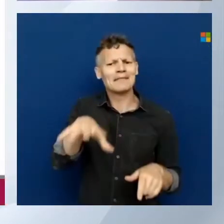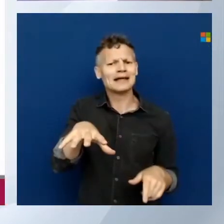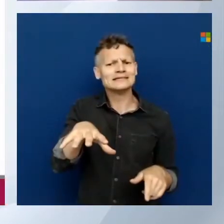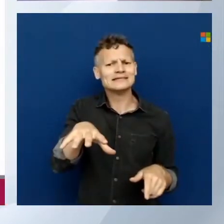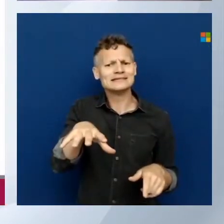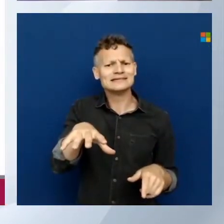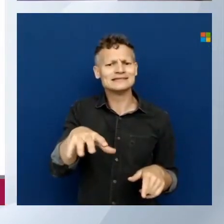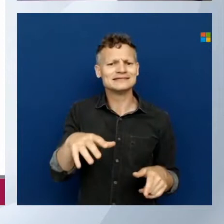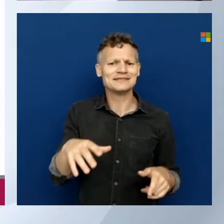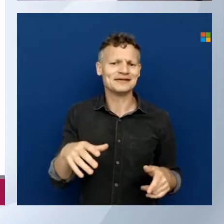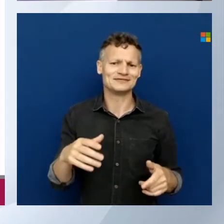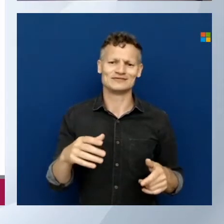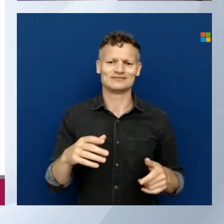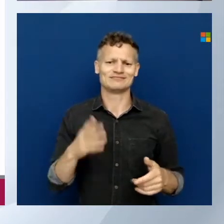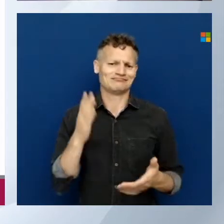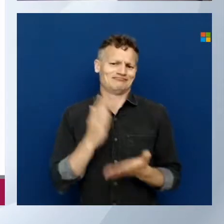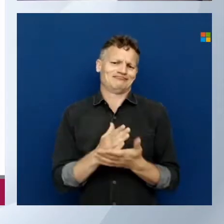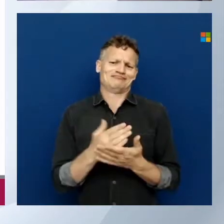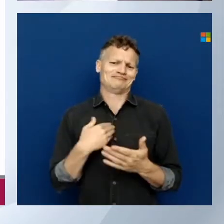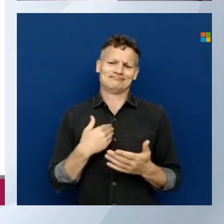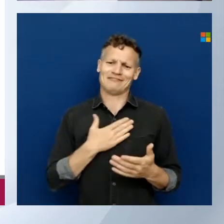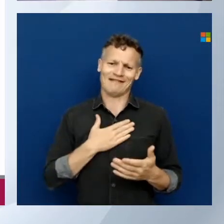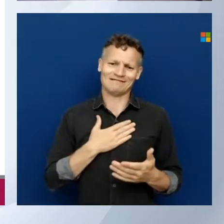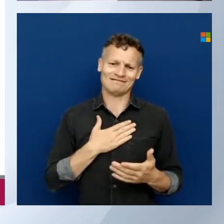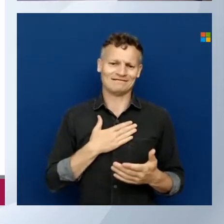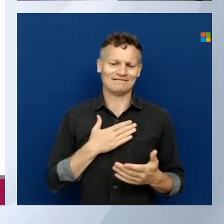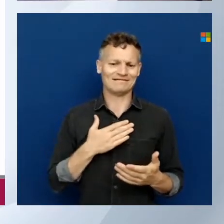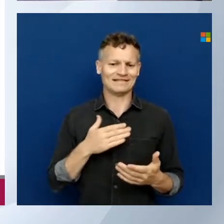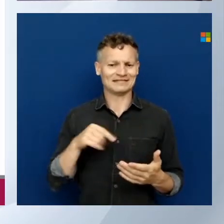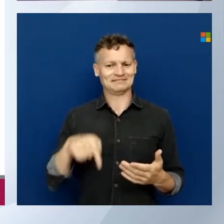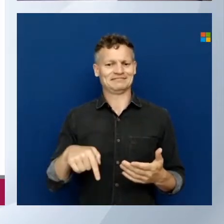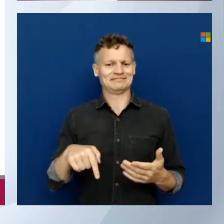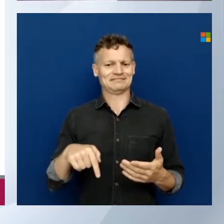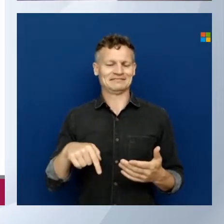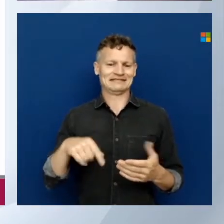be able to be in this studio these days.